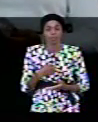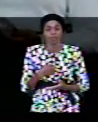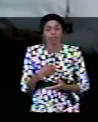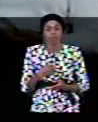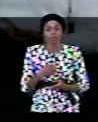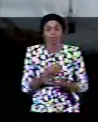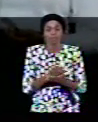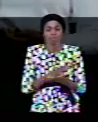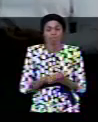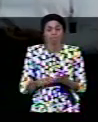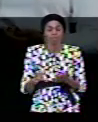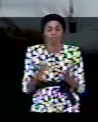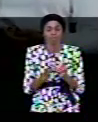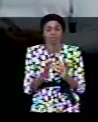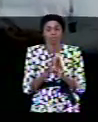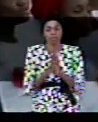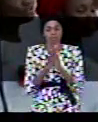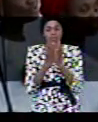Holy Bible,